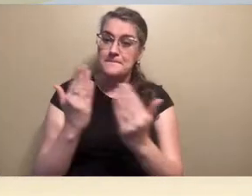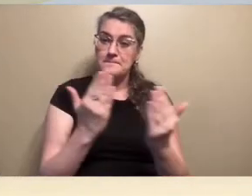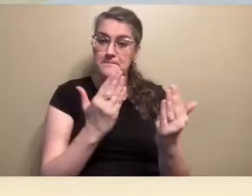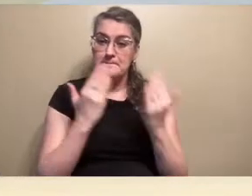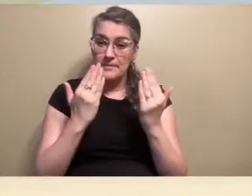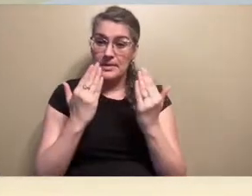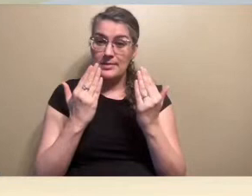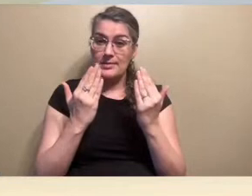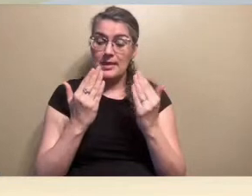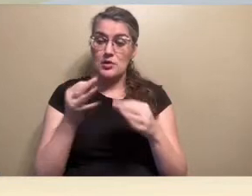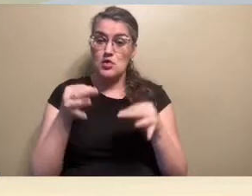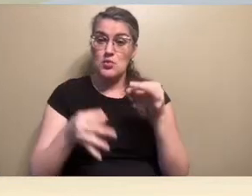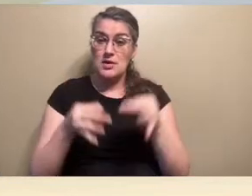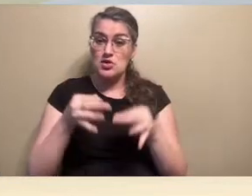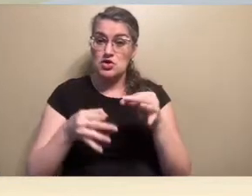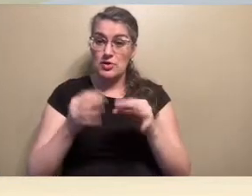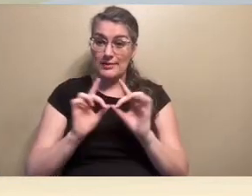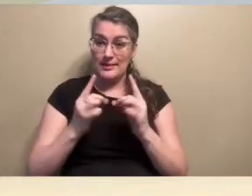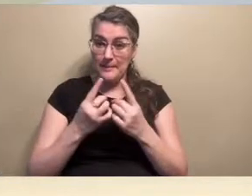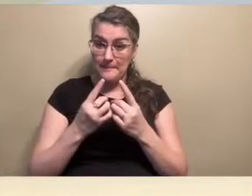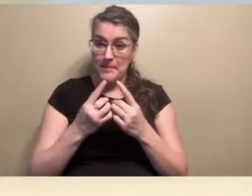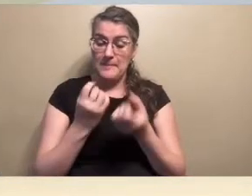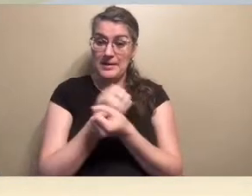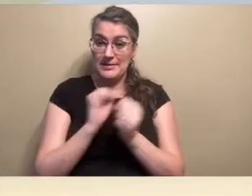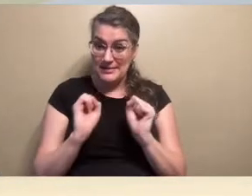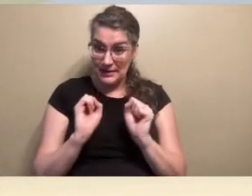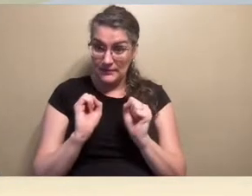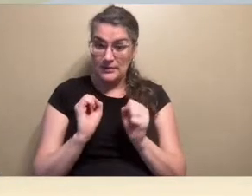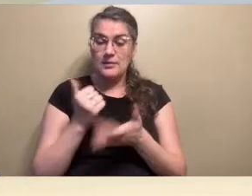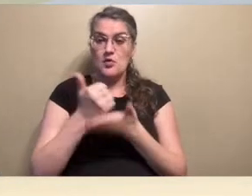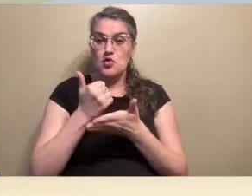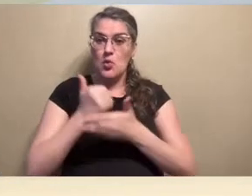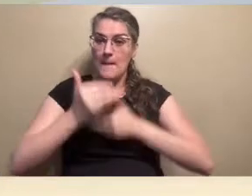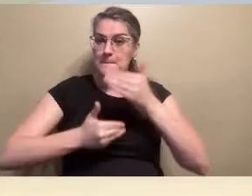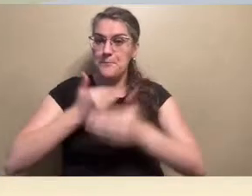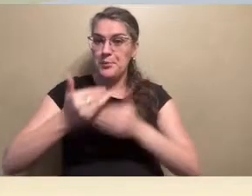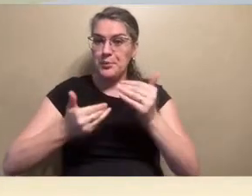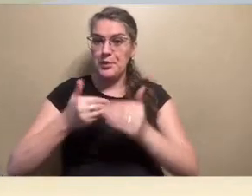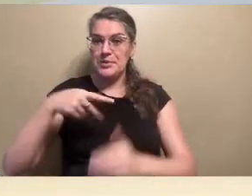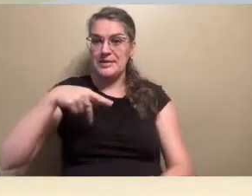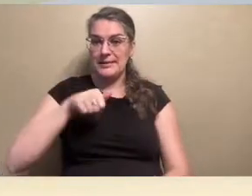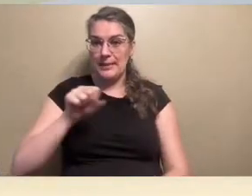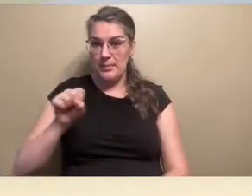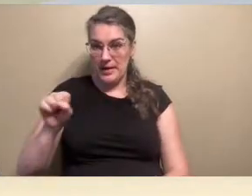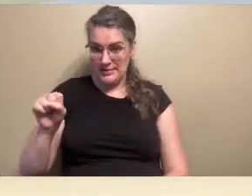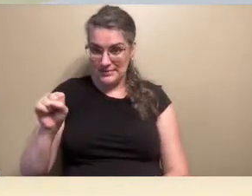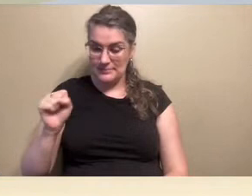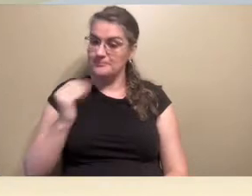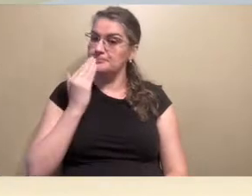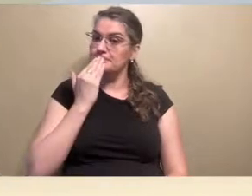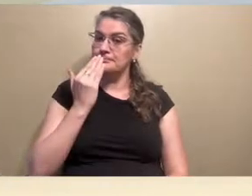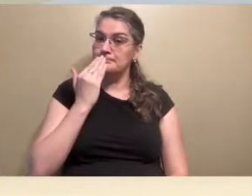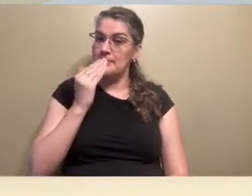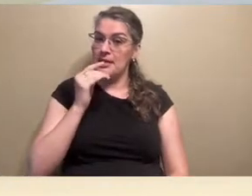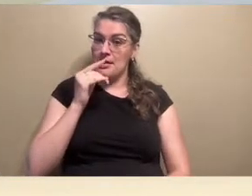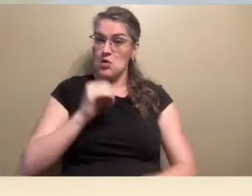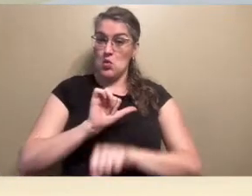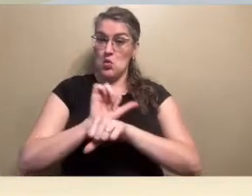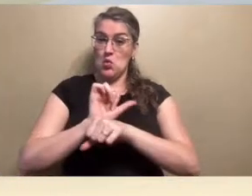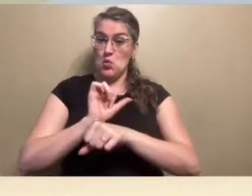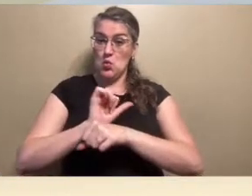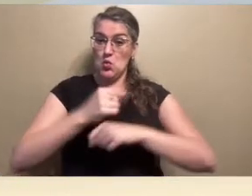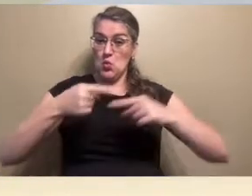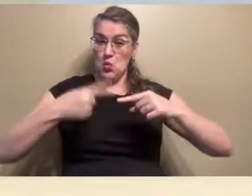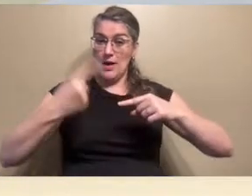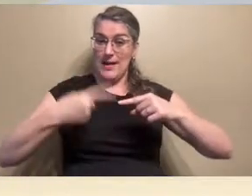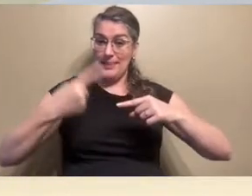and Public Safety who have been working diligently to process the PEI Pass applications. And a big thank you to all the border staff and our partners for their